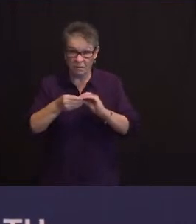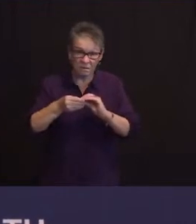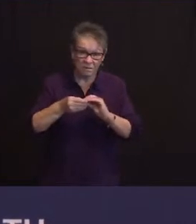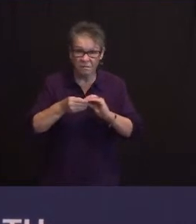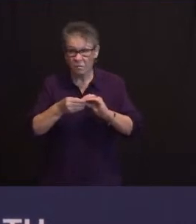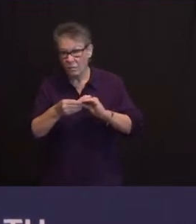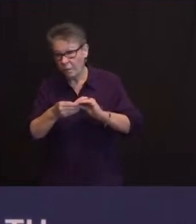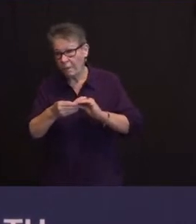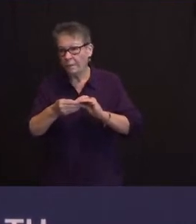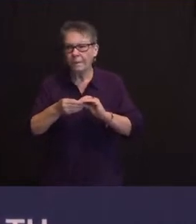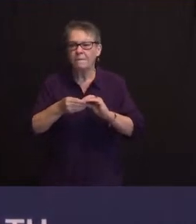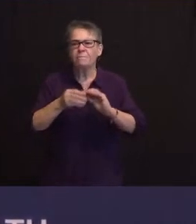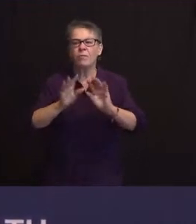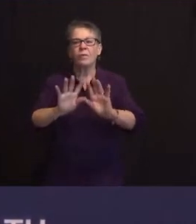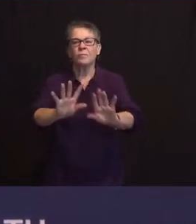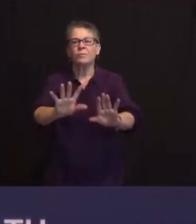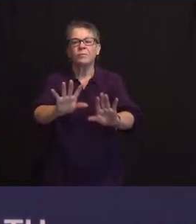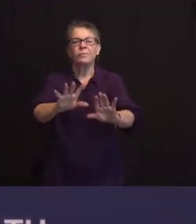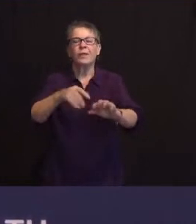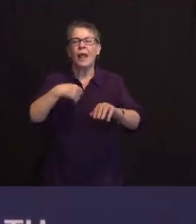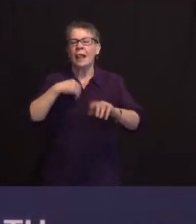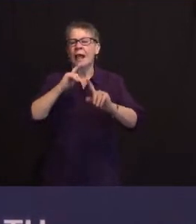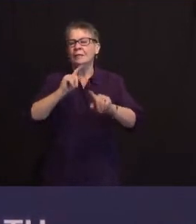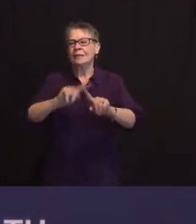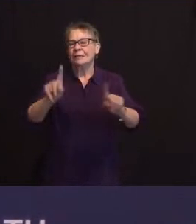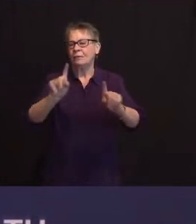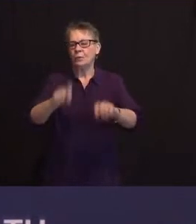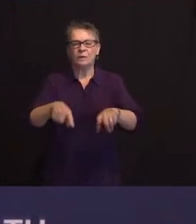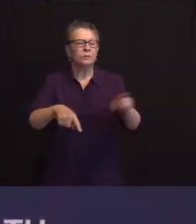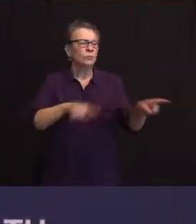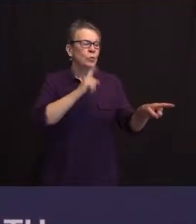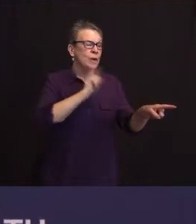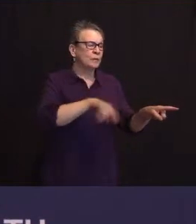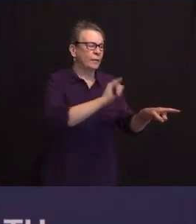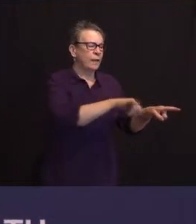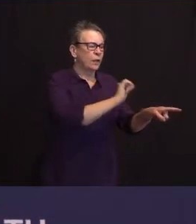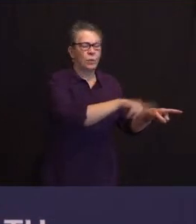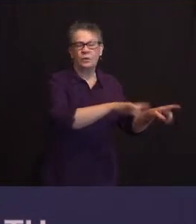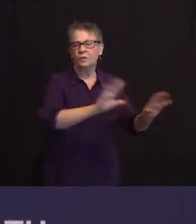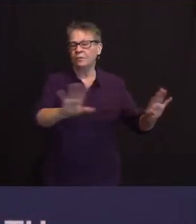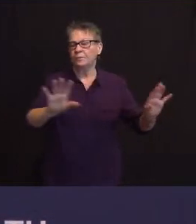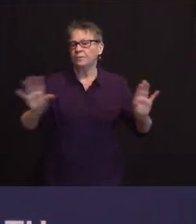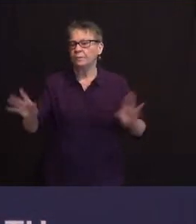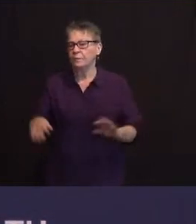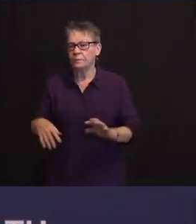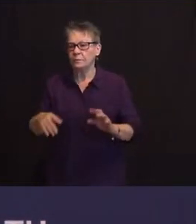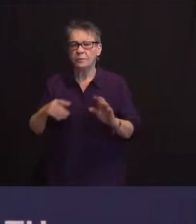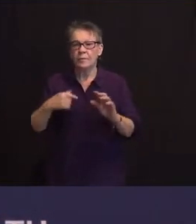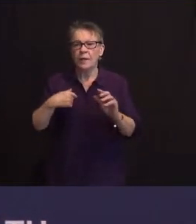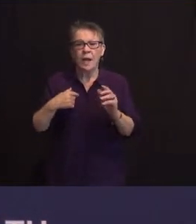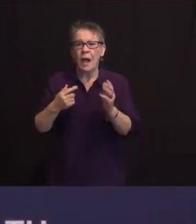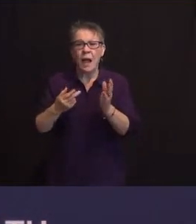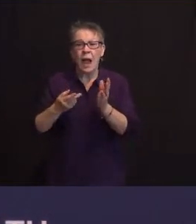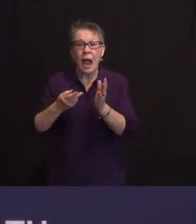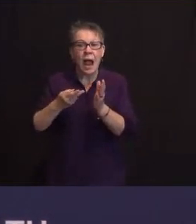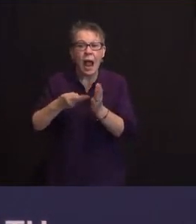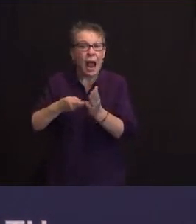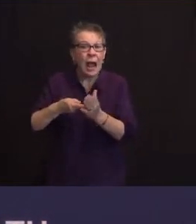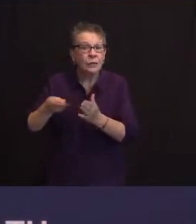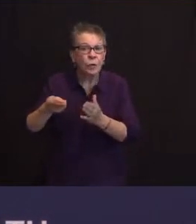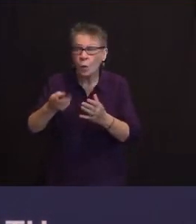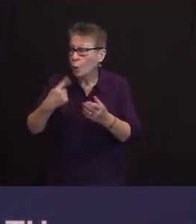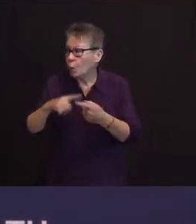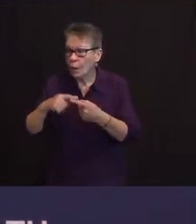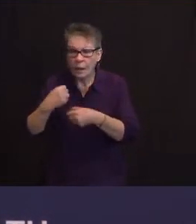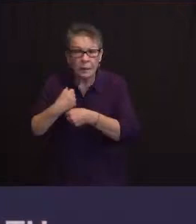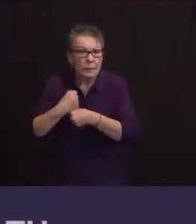different question while Judy will find that. I actually don't know where they're manufacturing it. Do you know where they're manufacturing? I'm